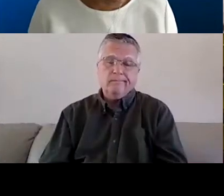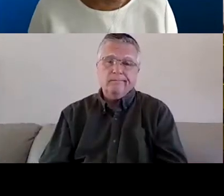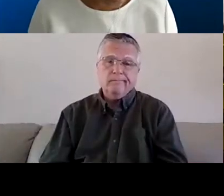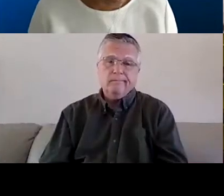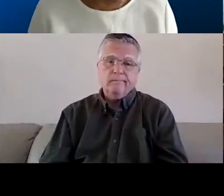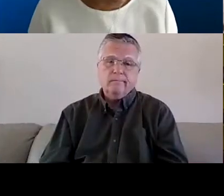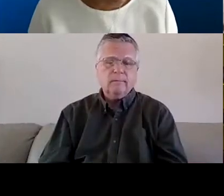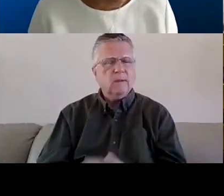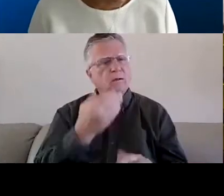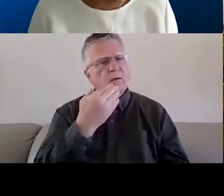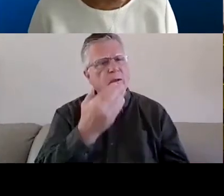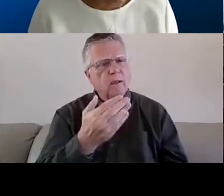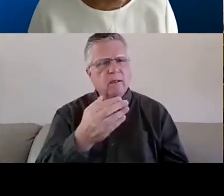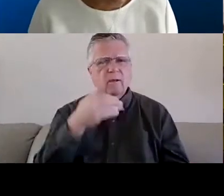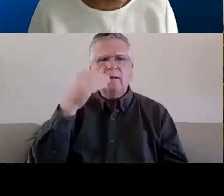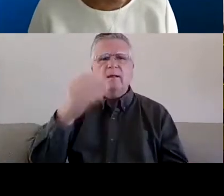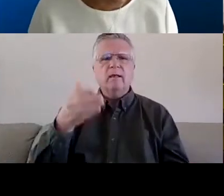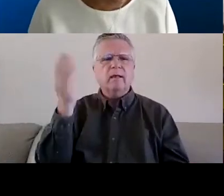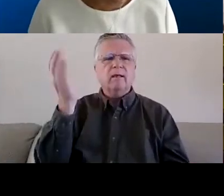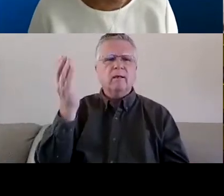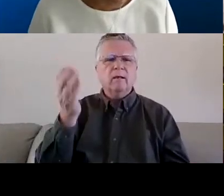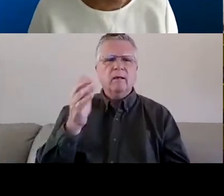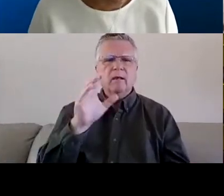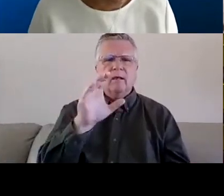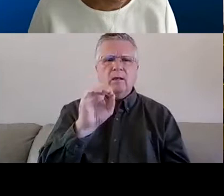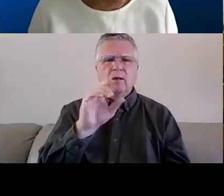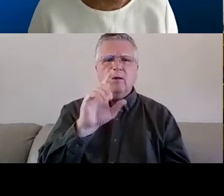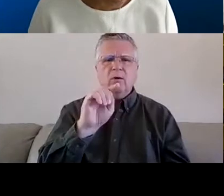Thank you. Our next speaker is Kota Kibe.